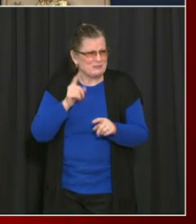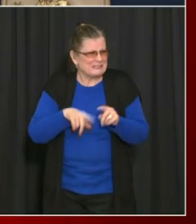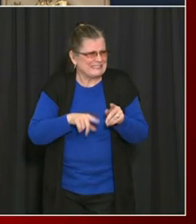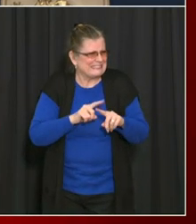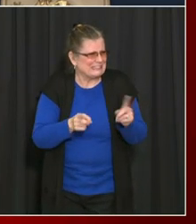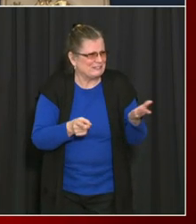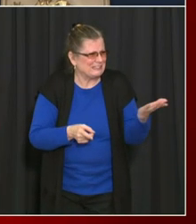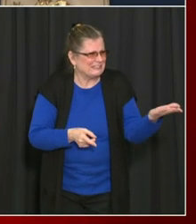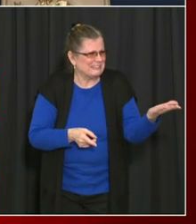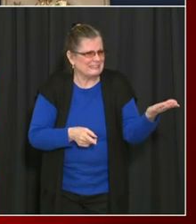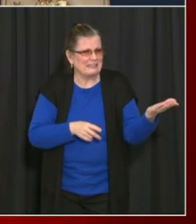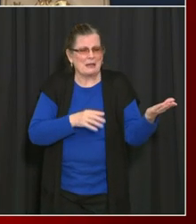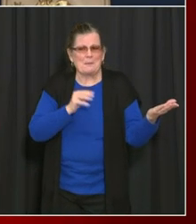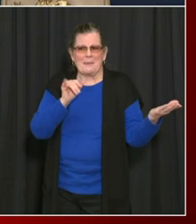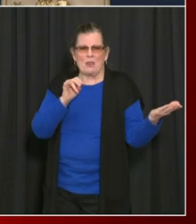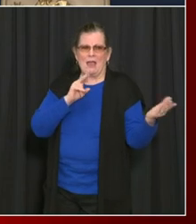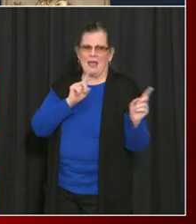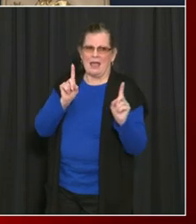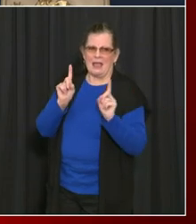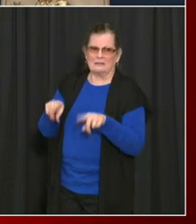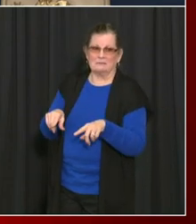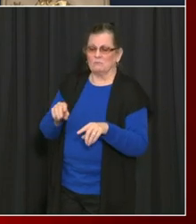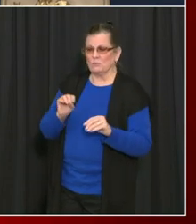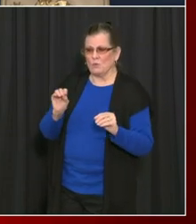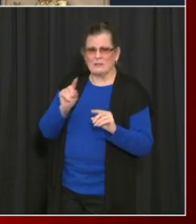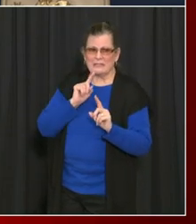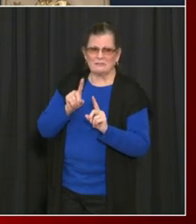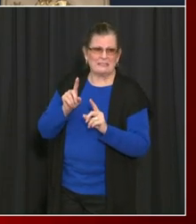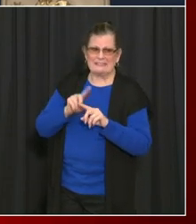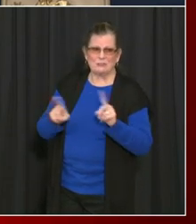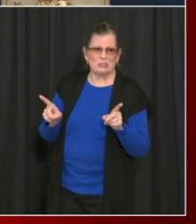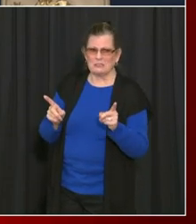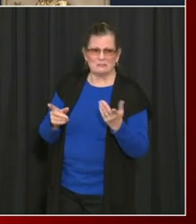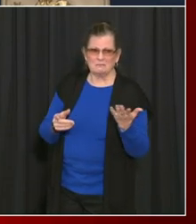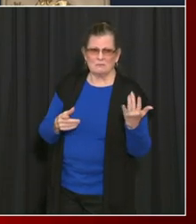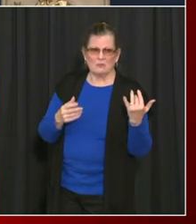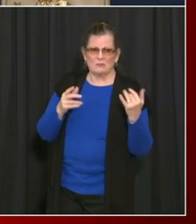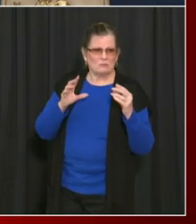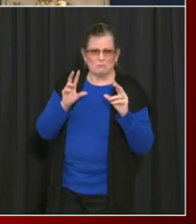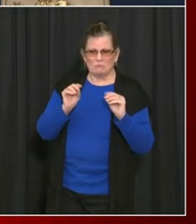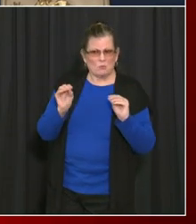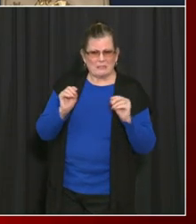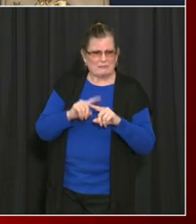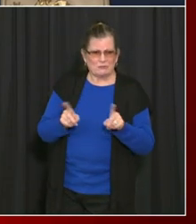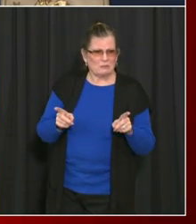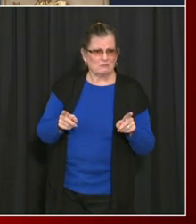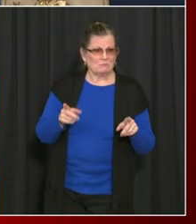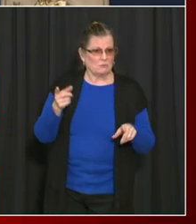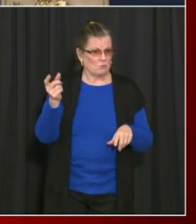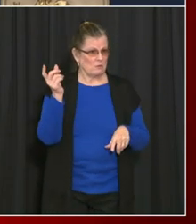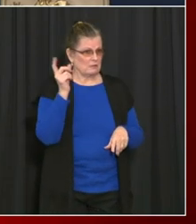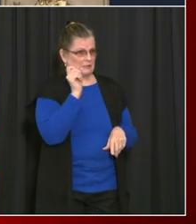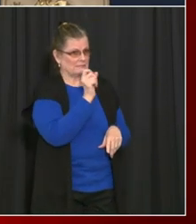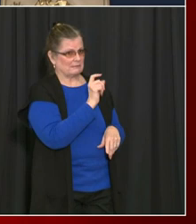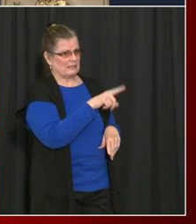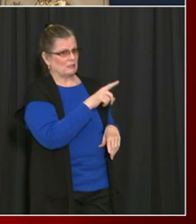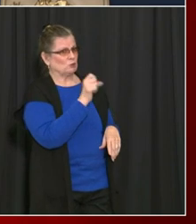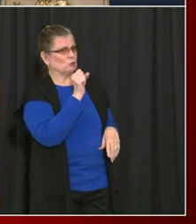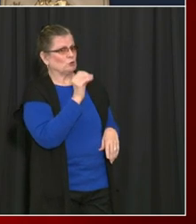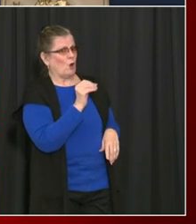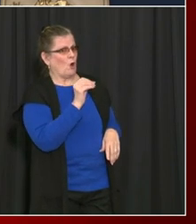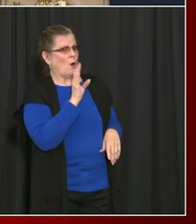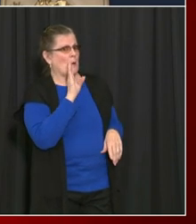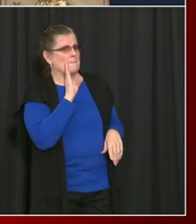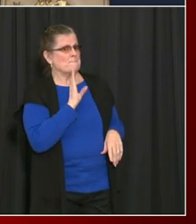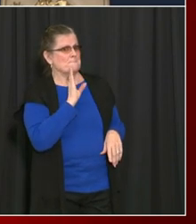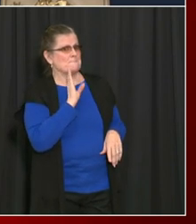There is no difference if there are foods, if they sell food. Okay, So I'm thinking of like beer gardens, like there's